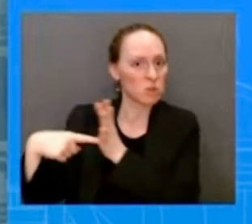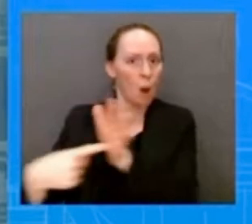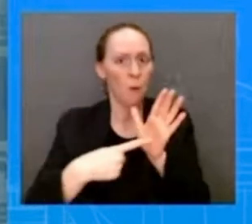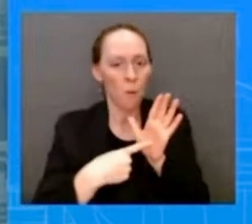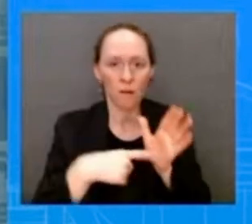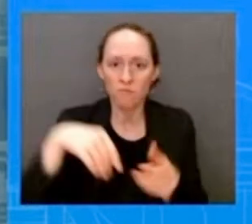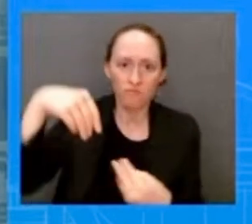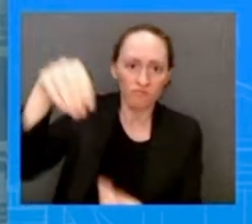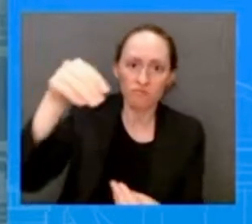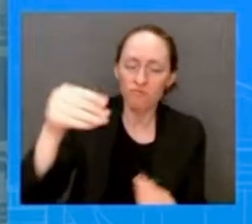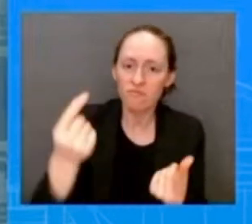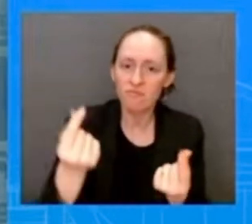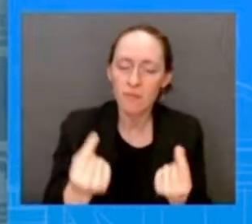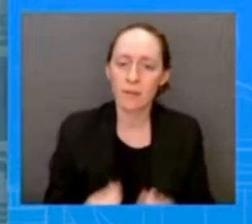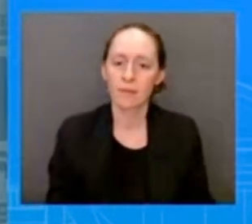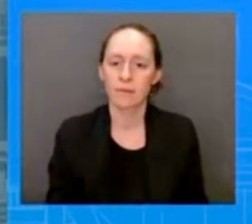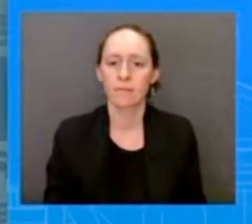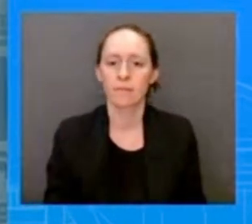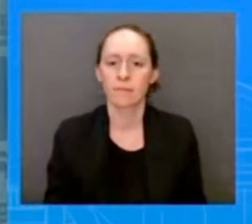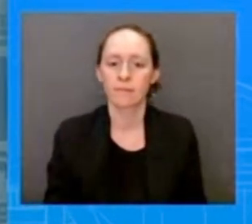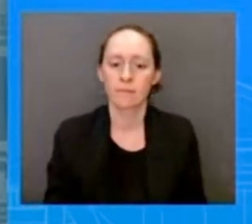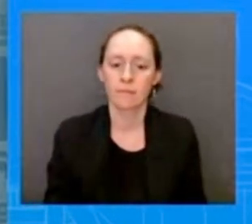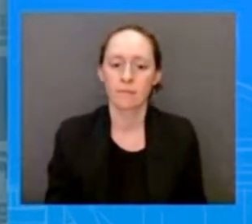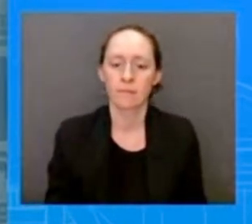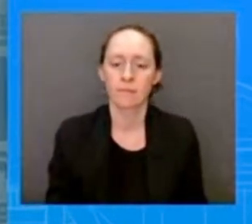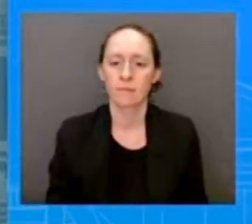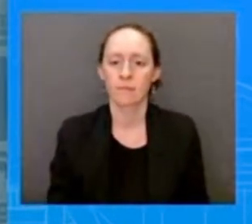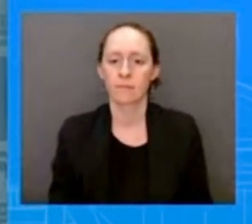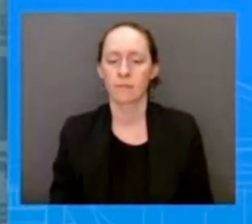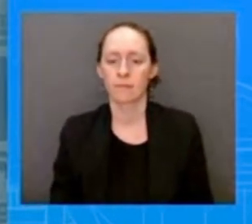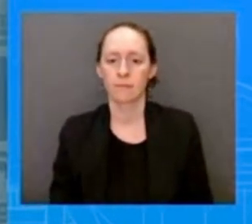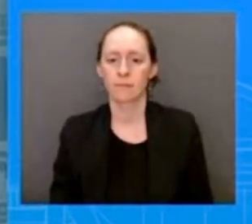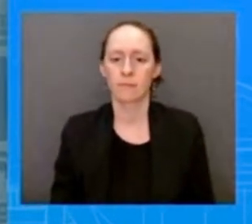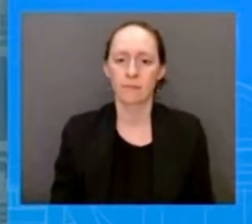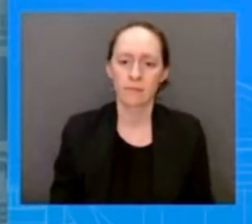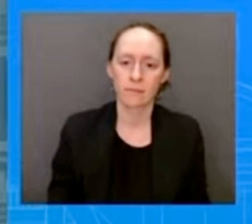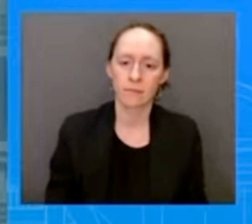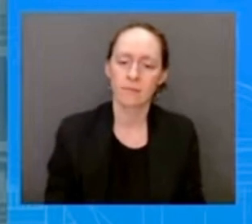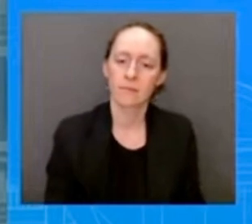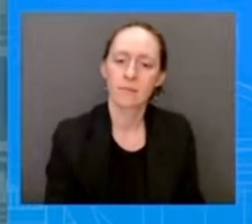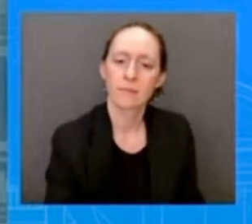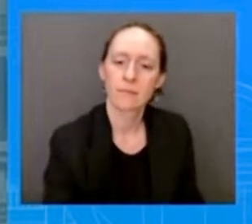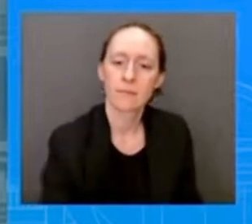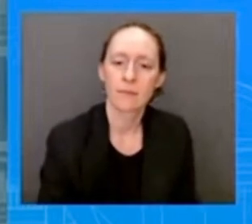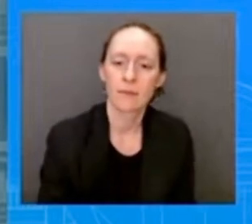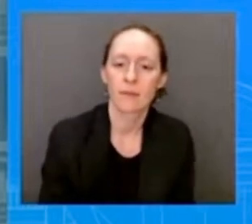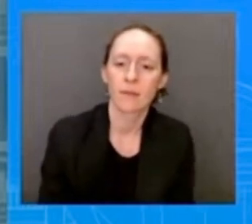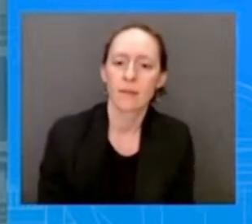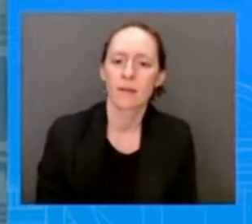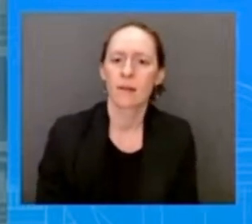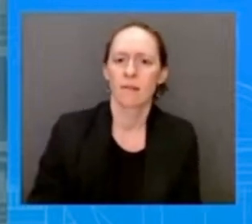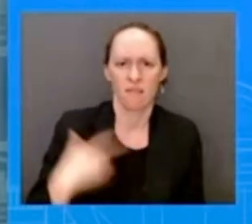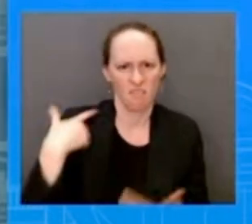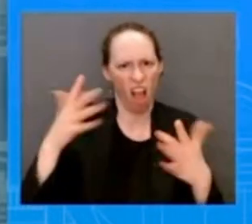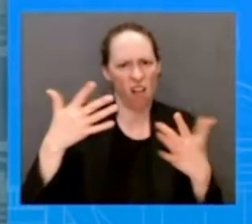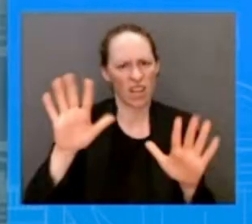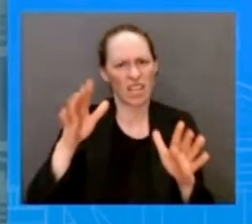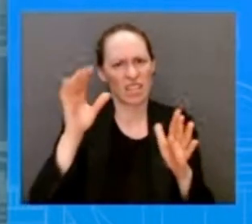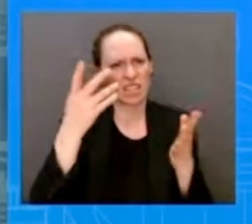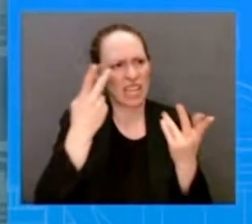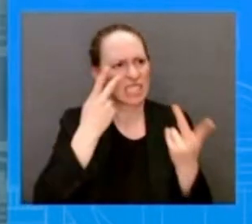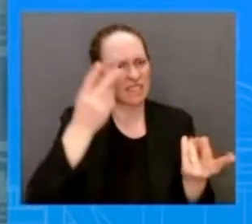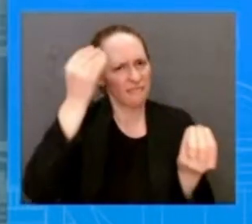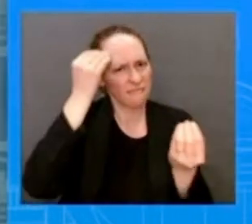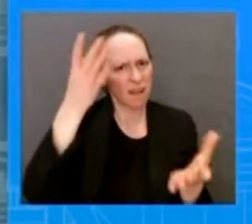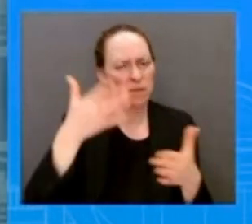he already very swiftly and unilaterally put information out there. That's one. Two, the intelligence community